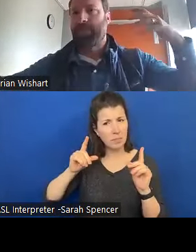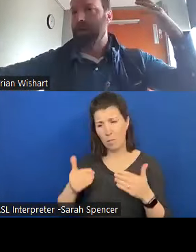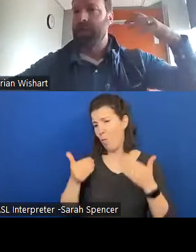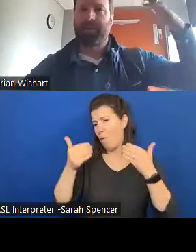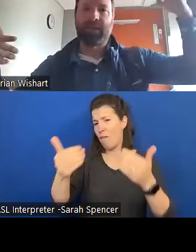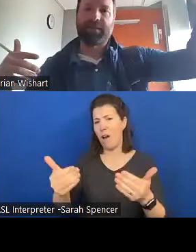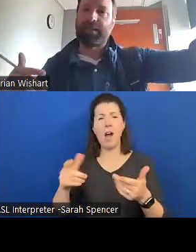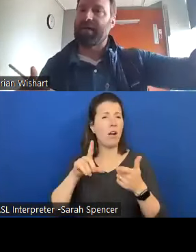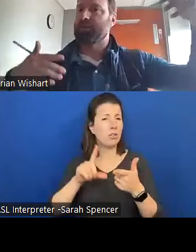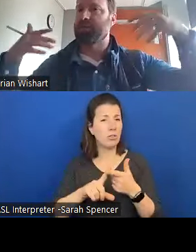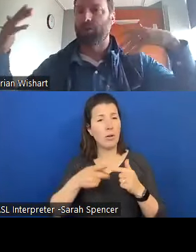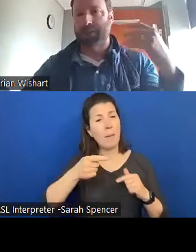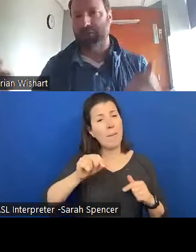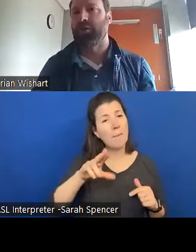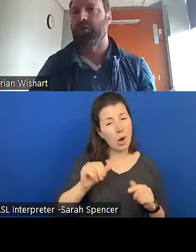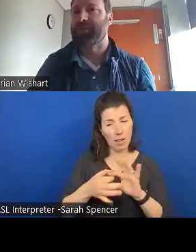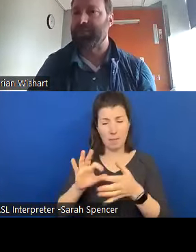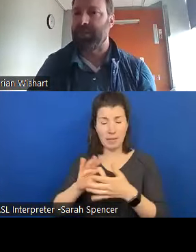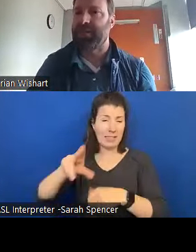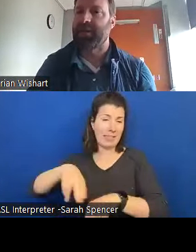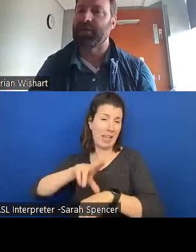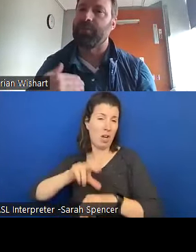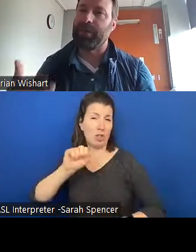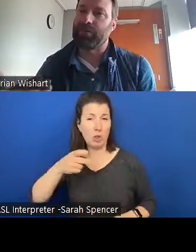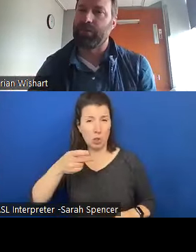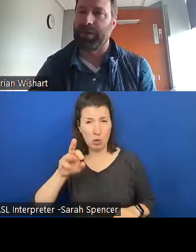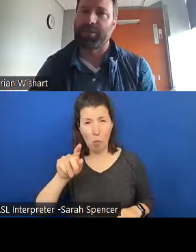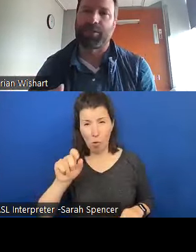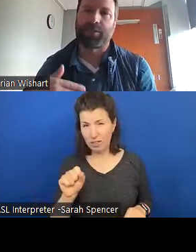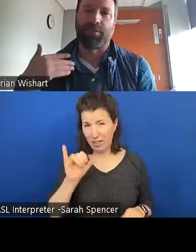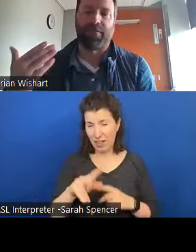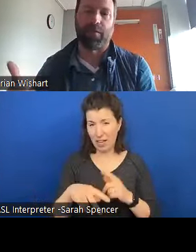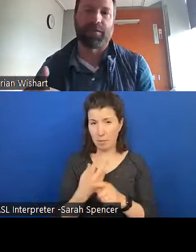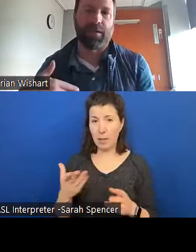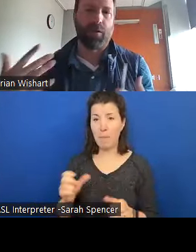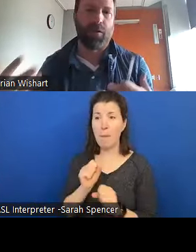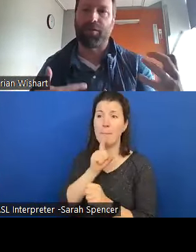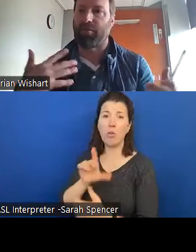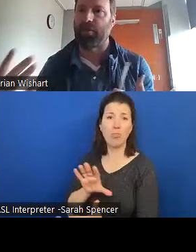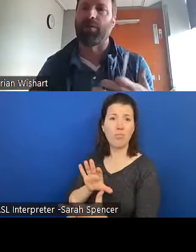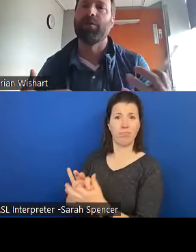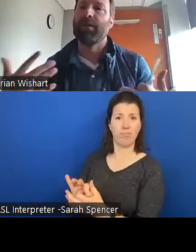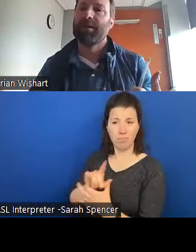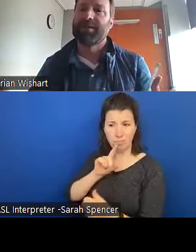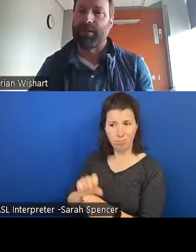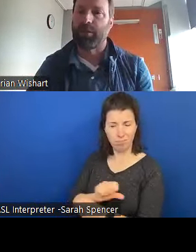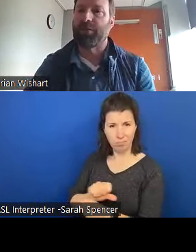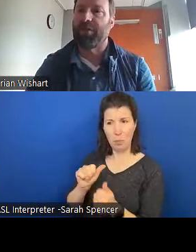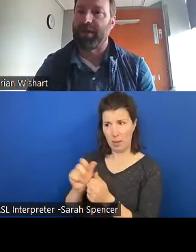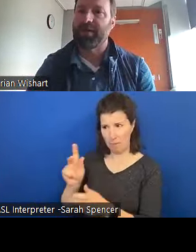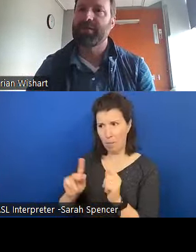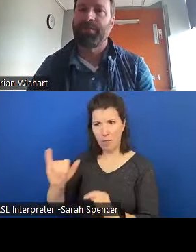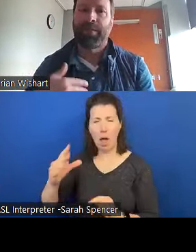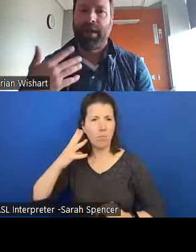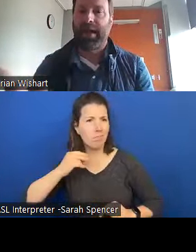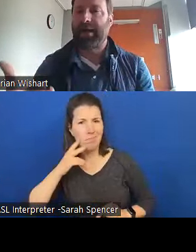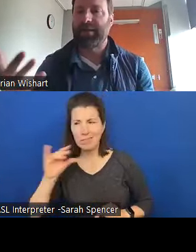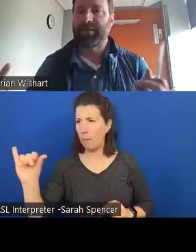the Paralympics and national sports and all of those types of things, but make true connections with folks that are going through similar